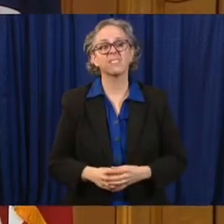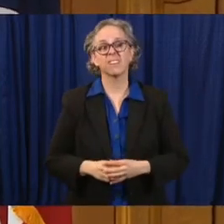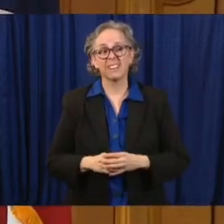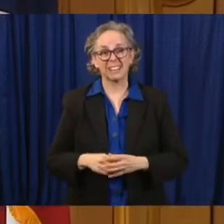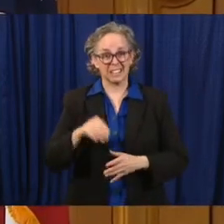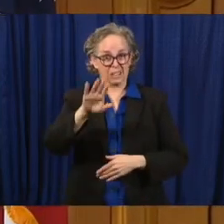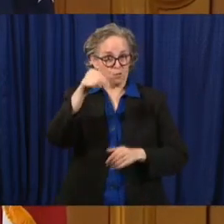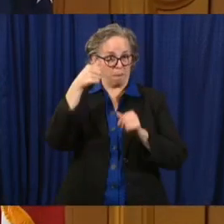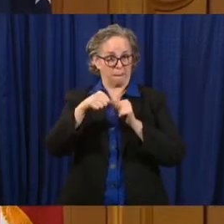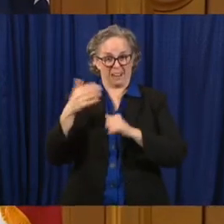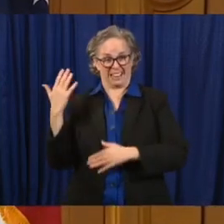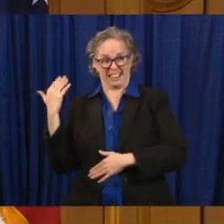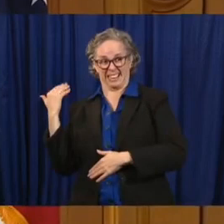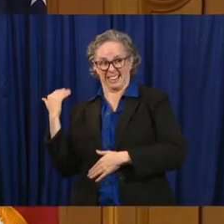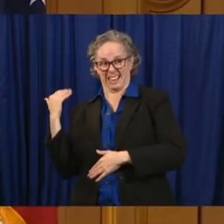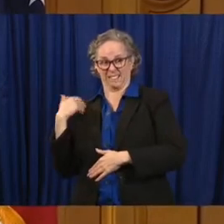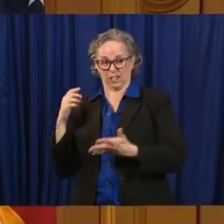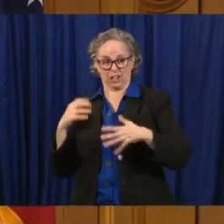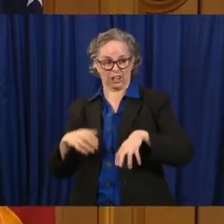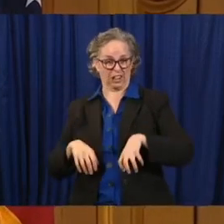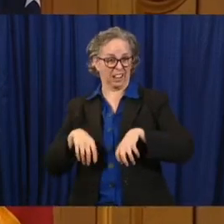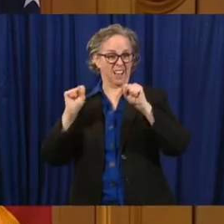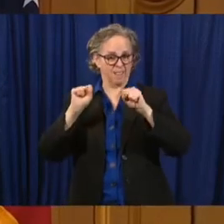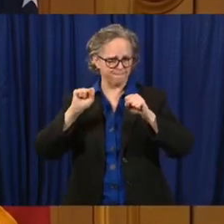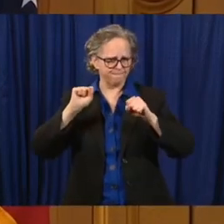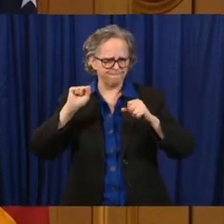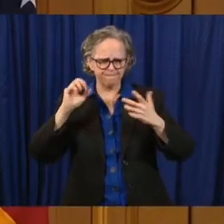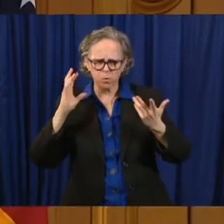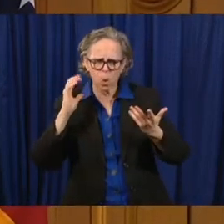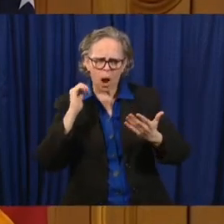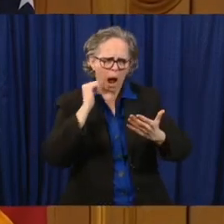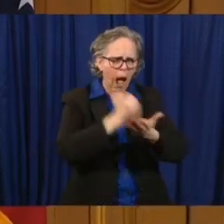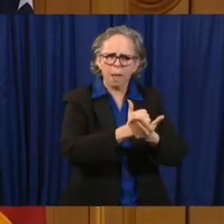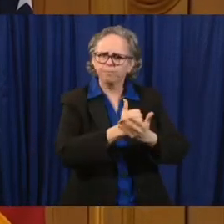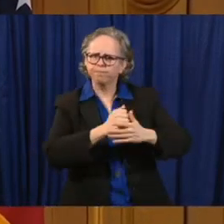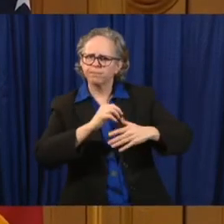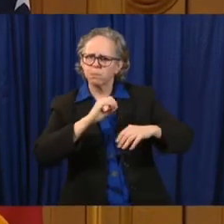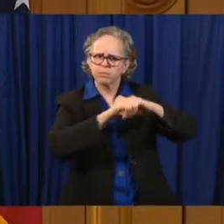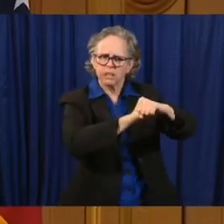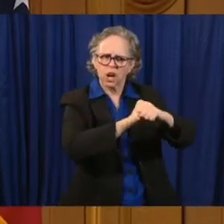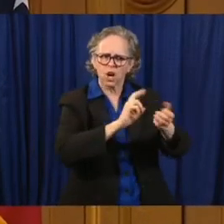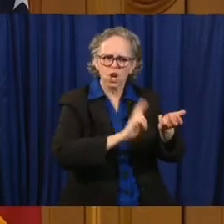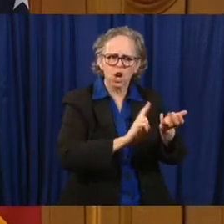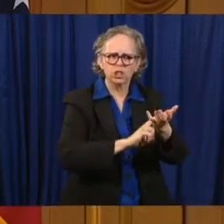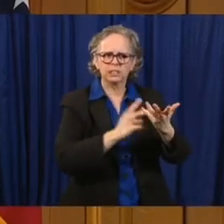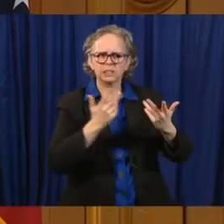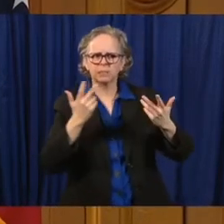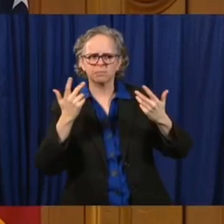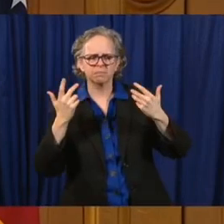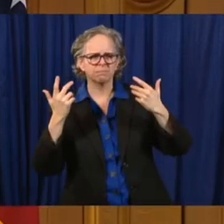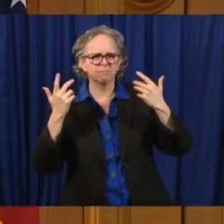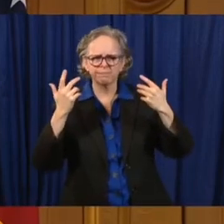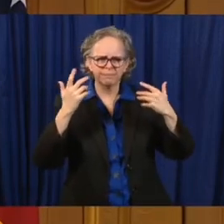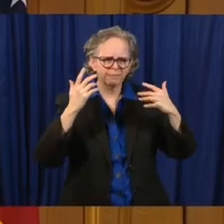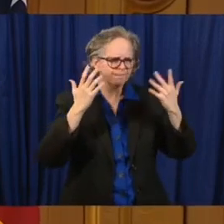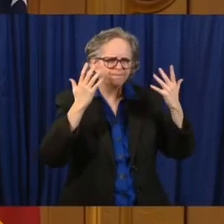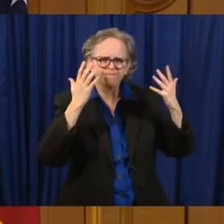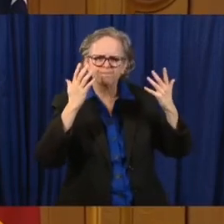took action to protect our nursing home residents. We limited and then prohibited visitors except